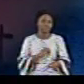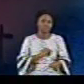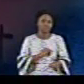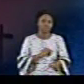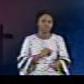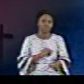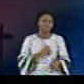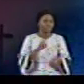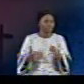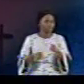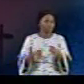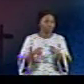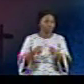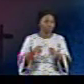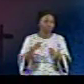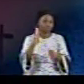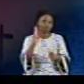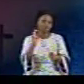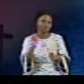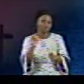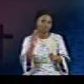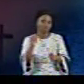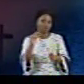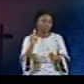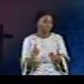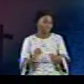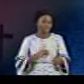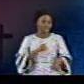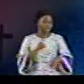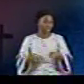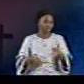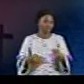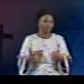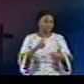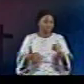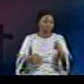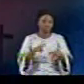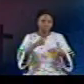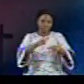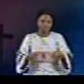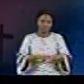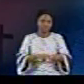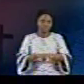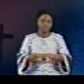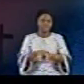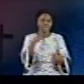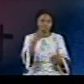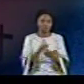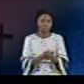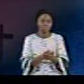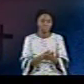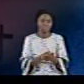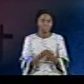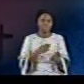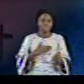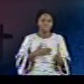I cannot bend, nor I cannot sit well. This my back, the